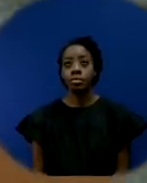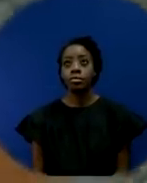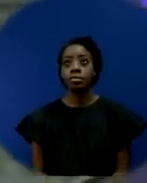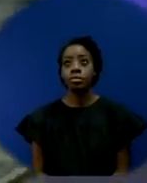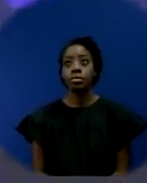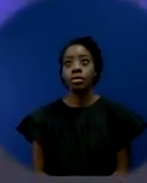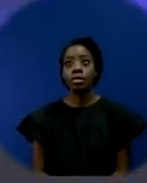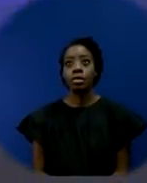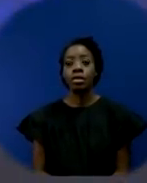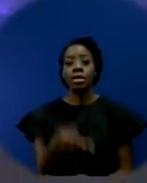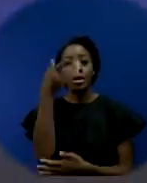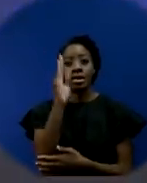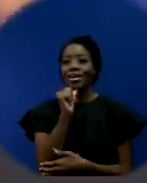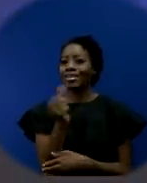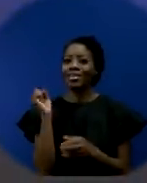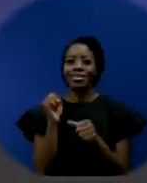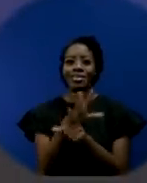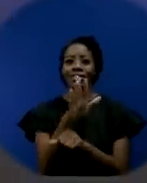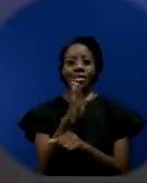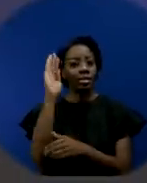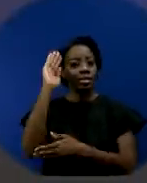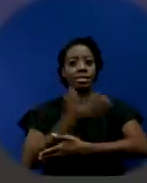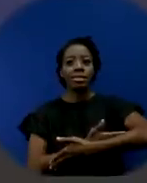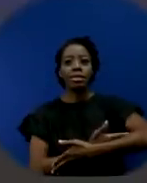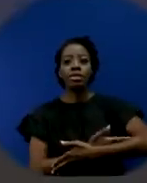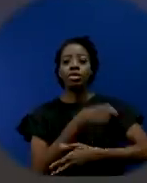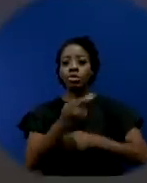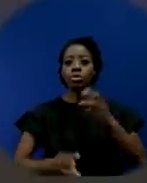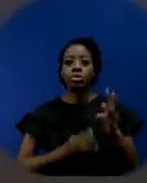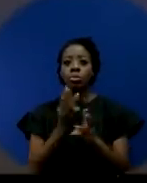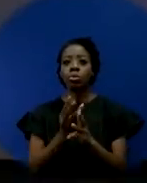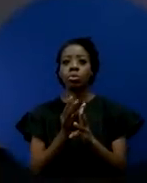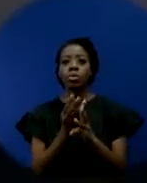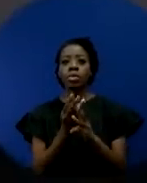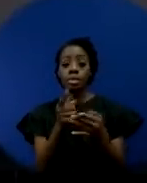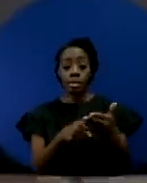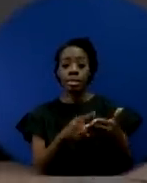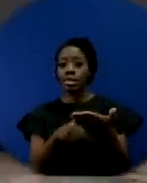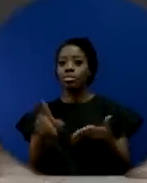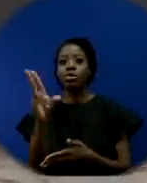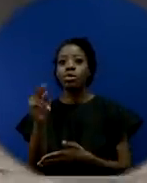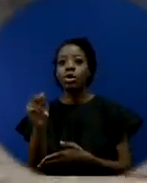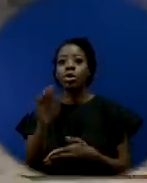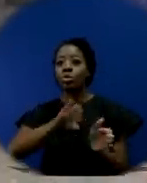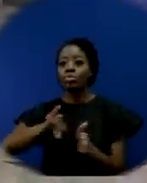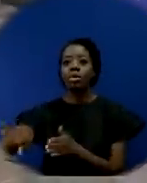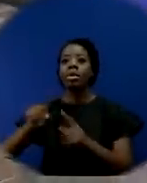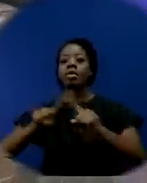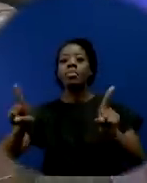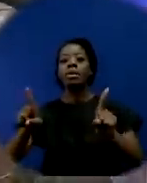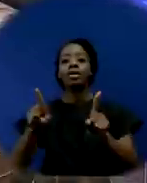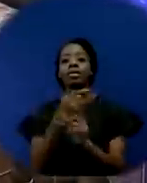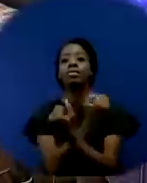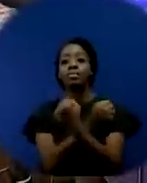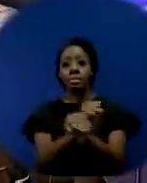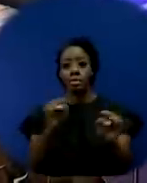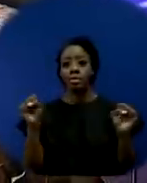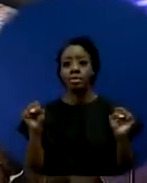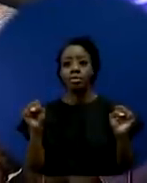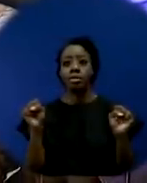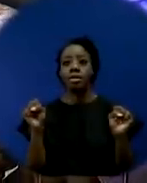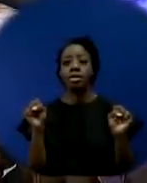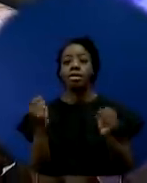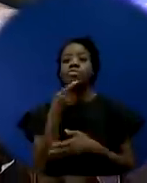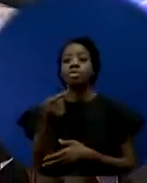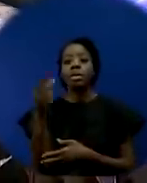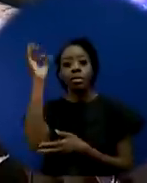God sent not his Son into the world to condemn the world, but that the world through him might be saved. If you're here on this Sunday afternoon and you say, Pastor,